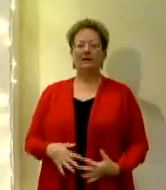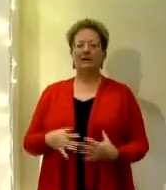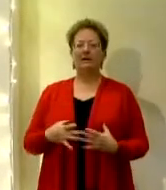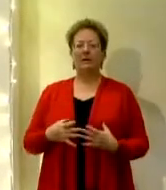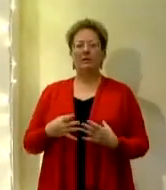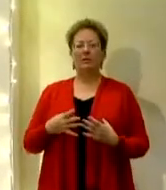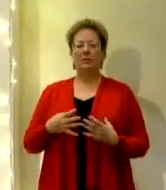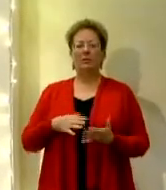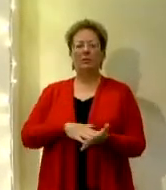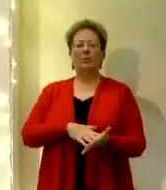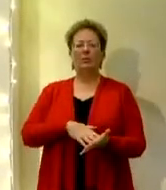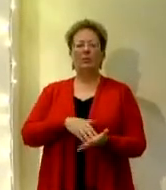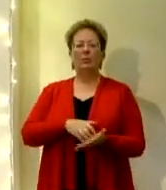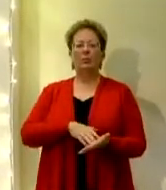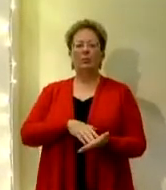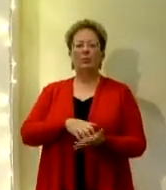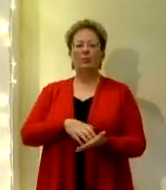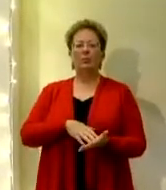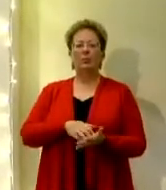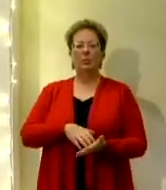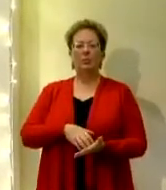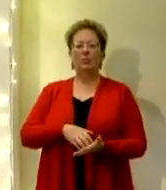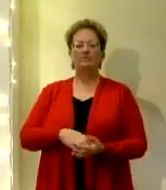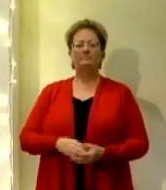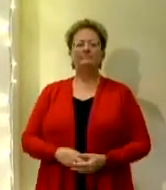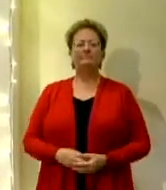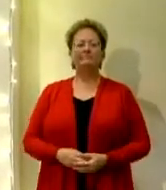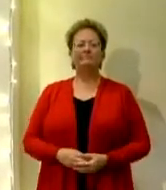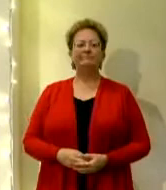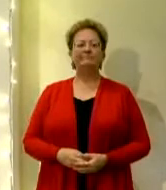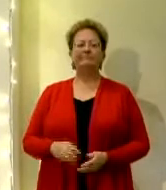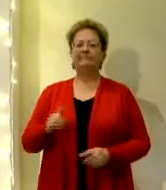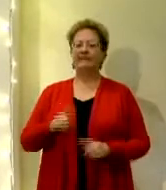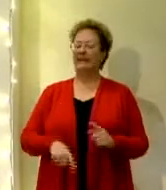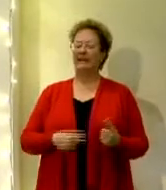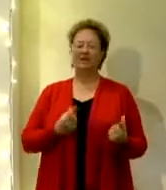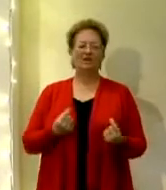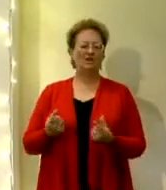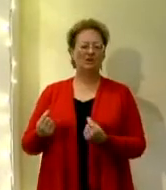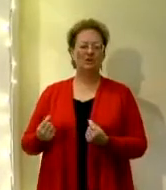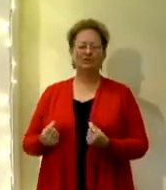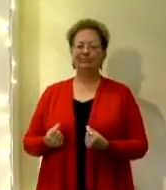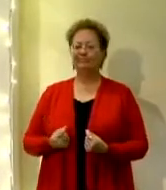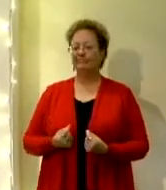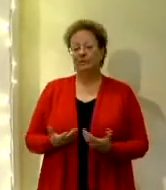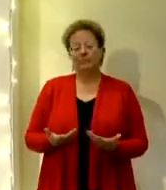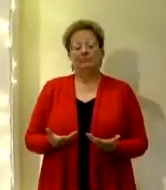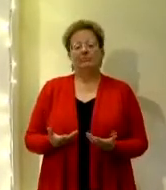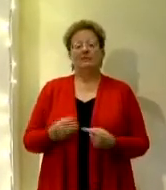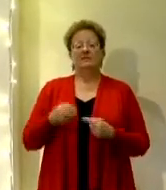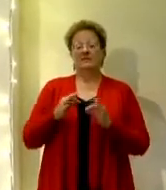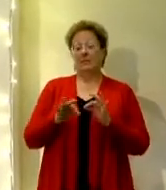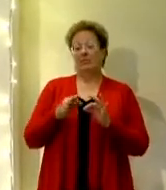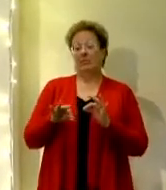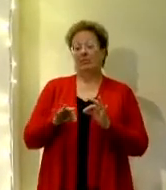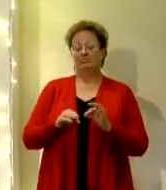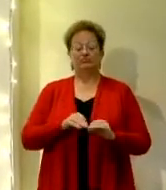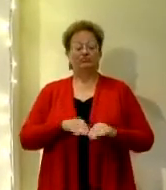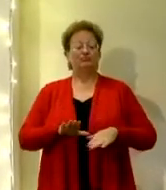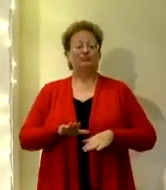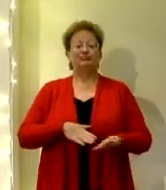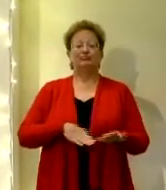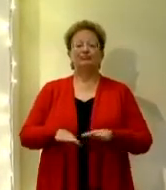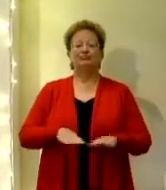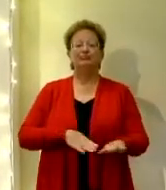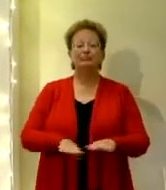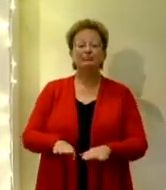could not do the things that he wanted to do. Something as simple as just walking, for instance. And this frustrated